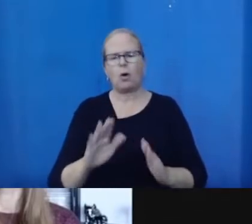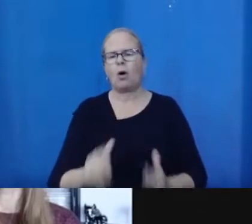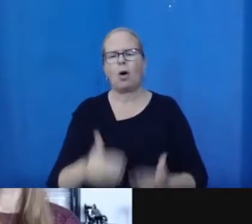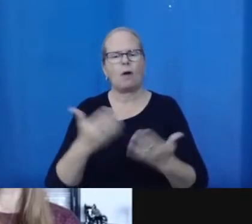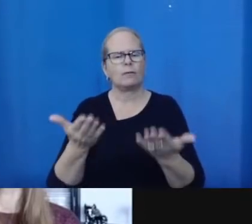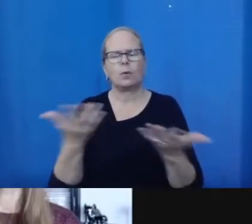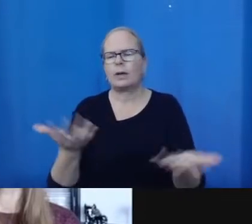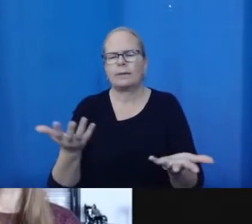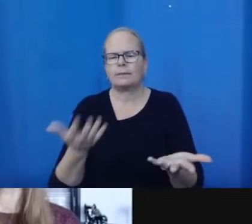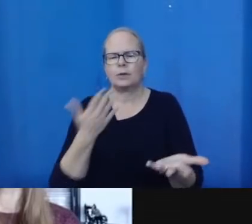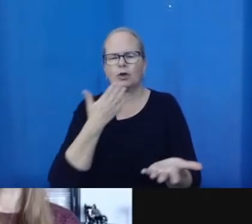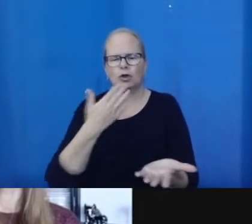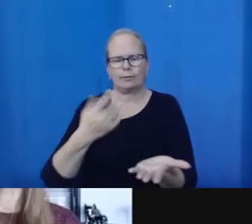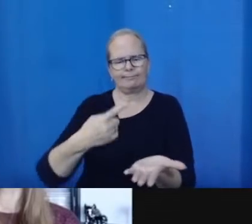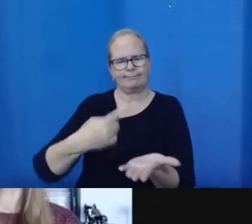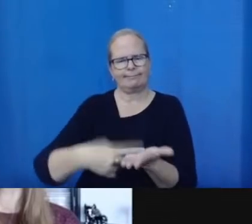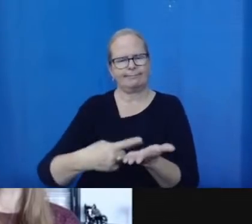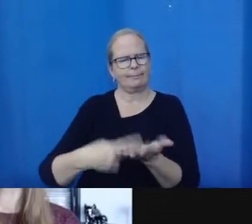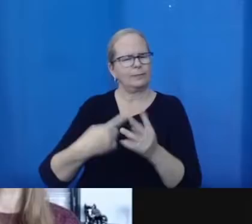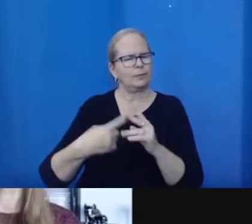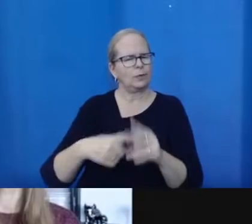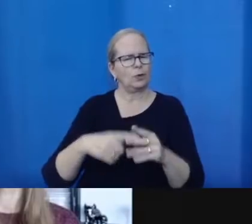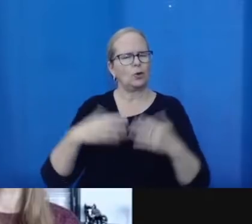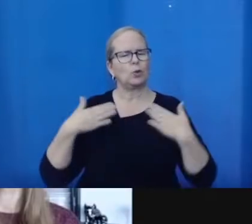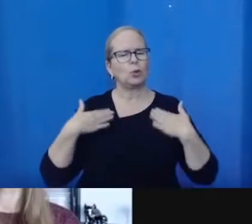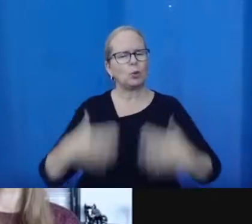the other humans they love?